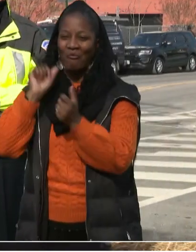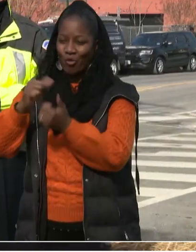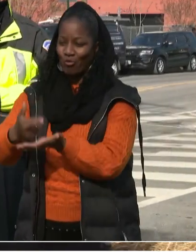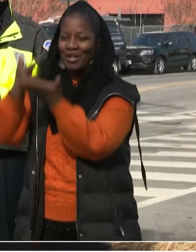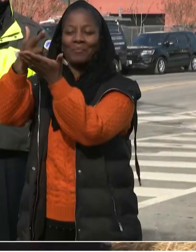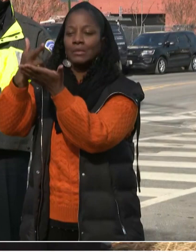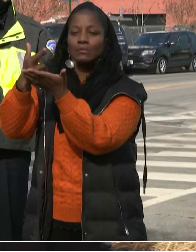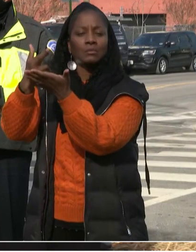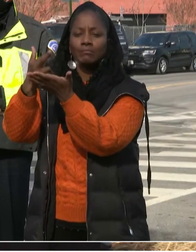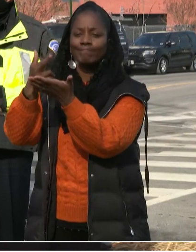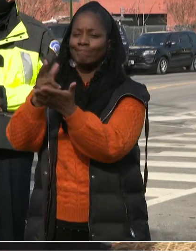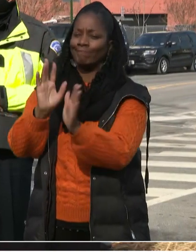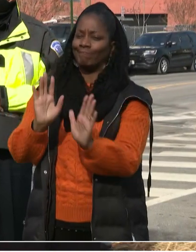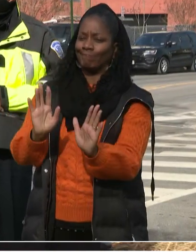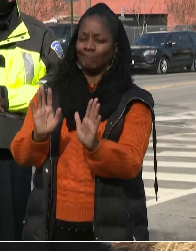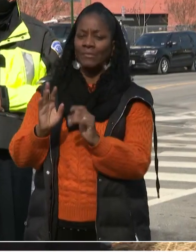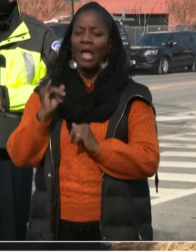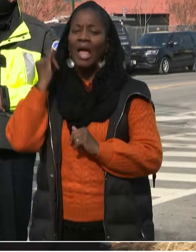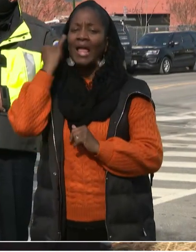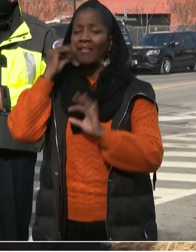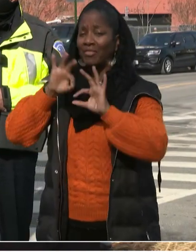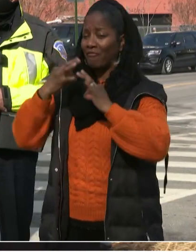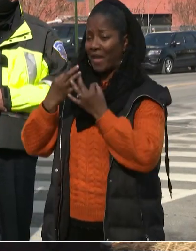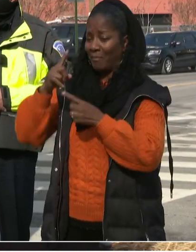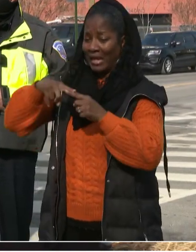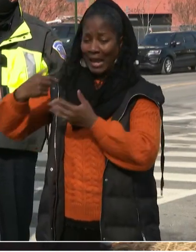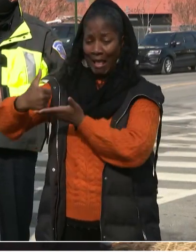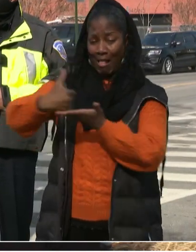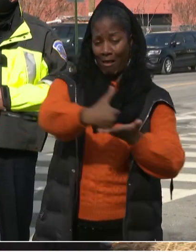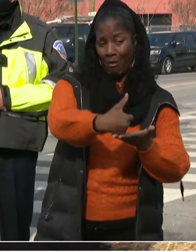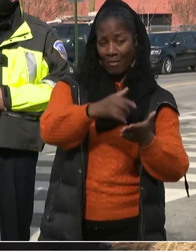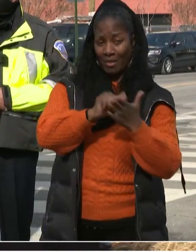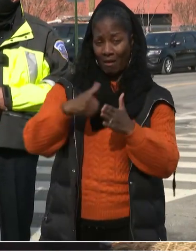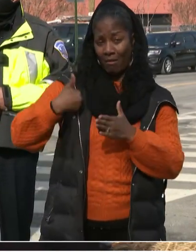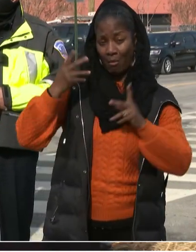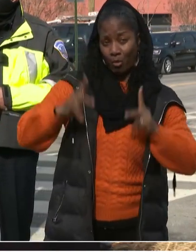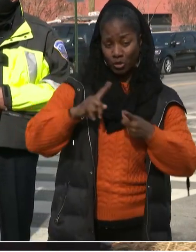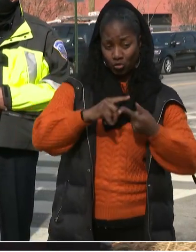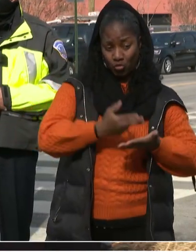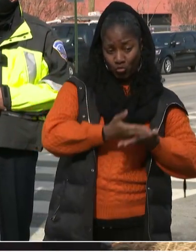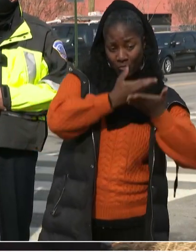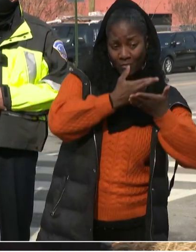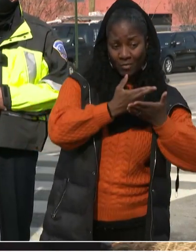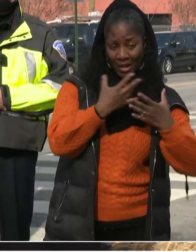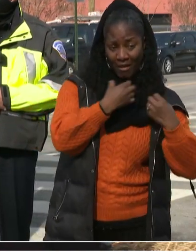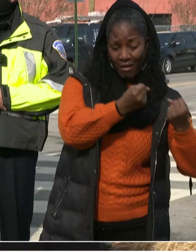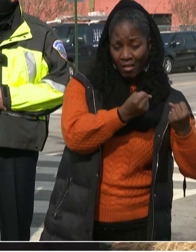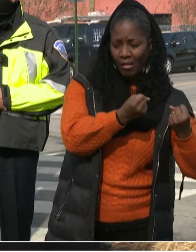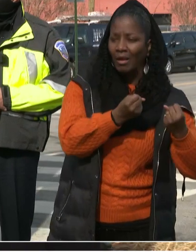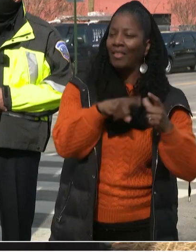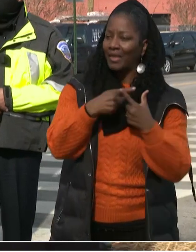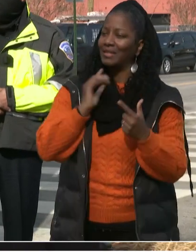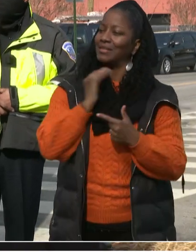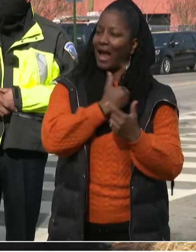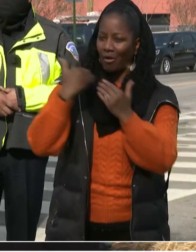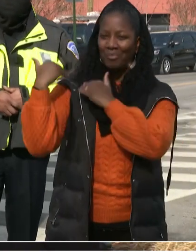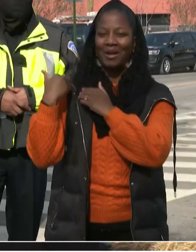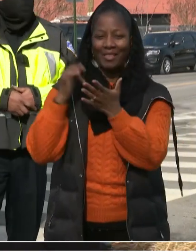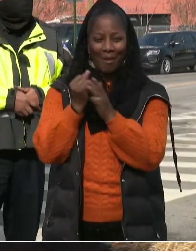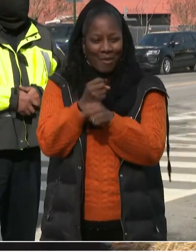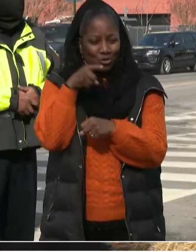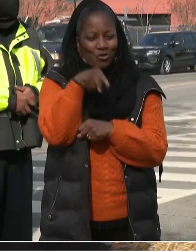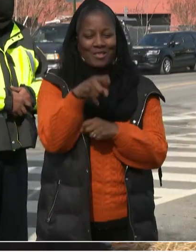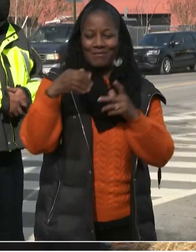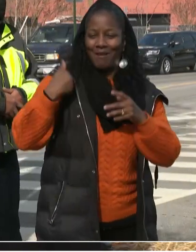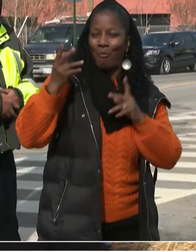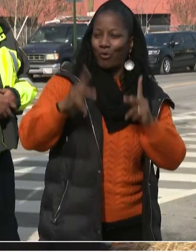rehabilitate. Well, if a family cannot help their young person rehabilitate, it is our responsibility to make sure that young person